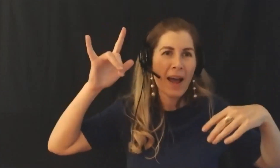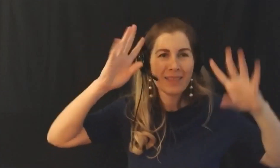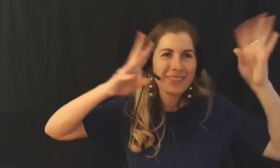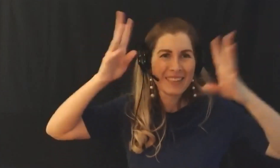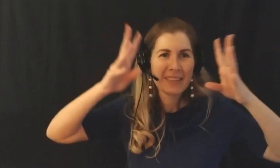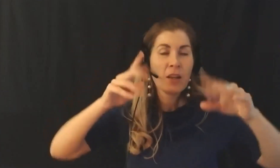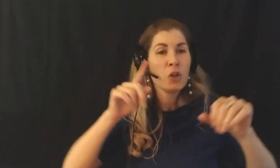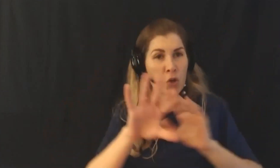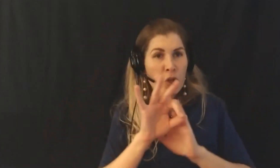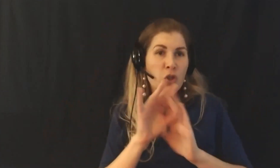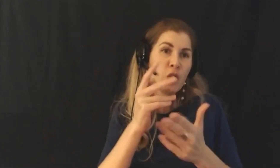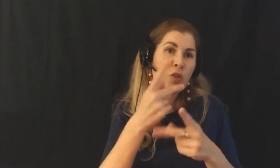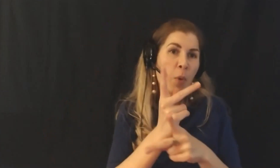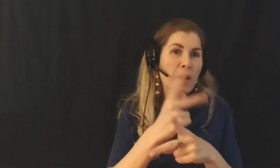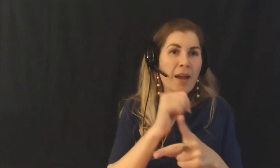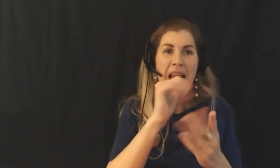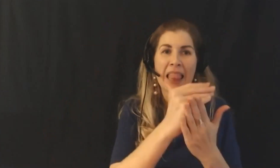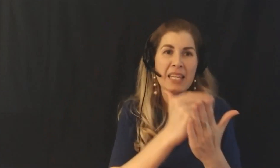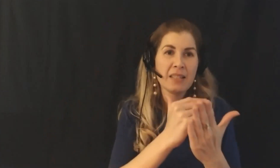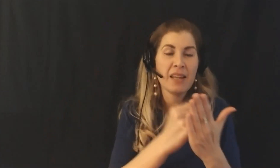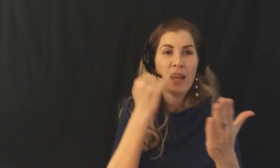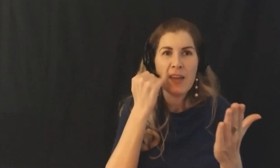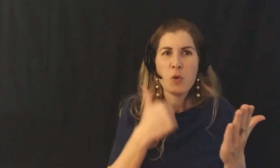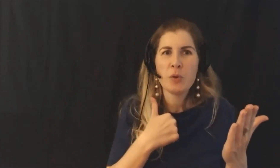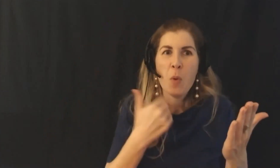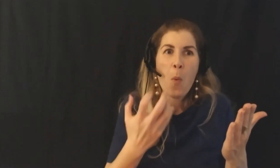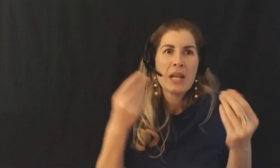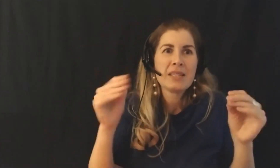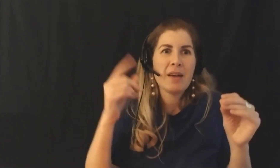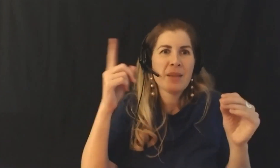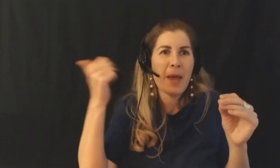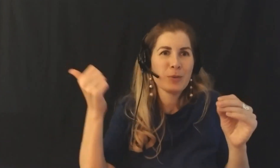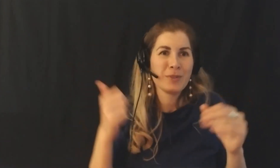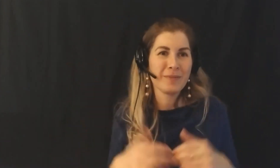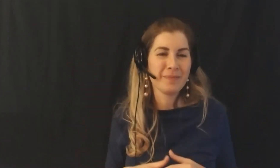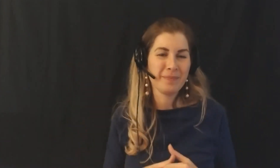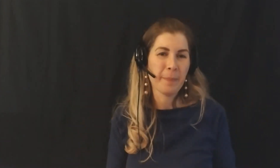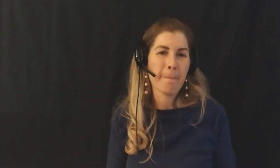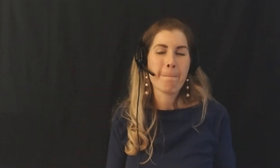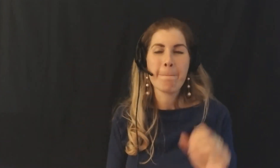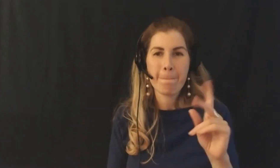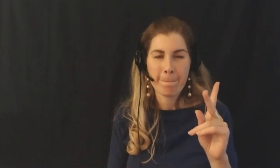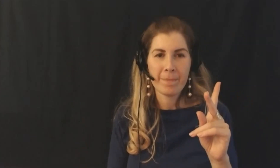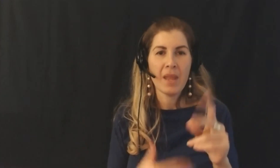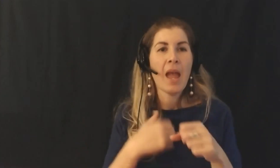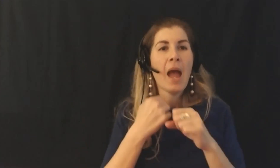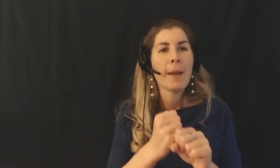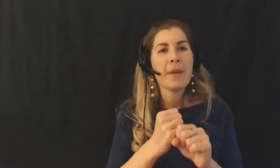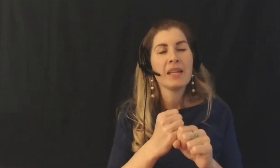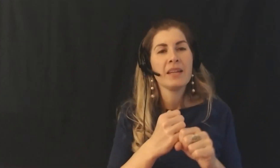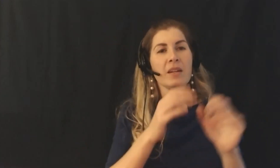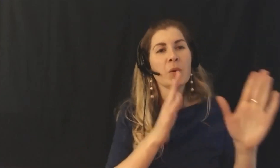a product that's not listed in the chat if you have some burning desire to sell something else. All right, I've created the